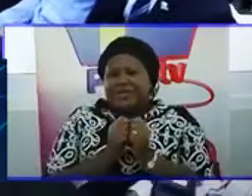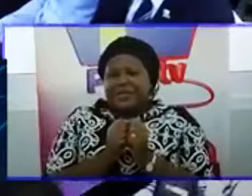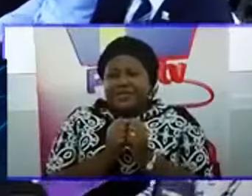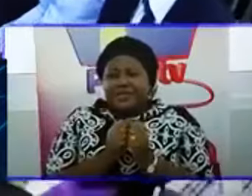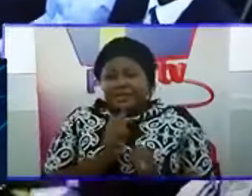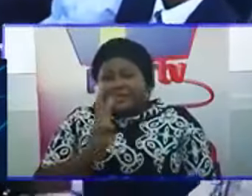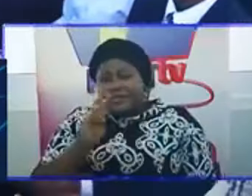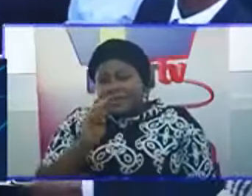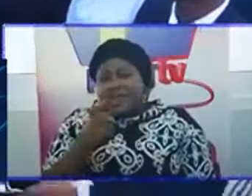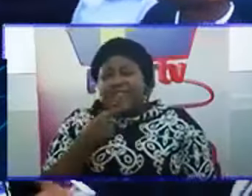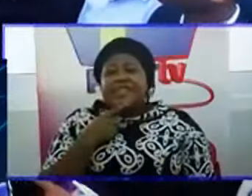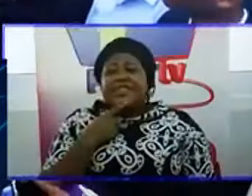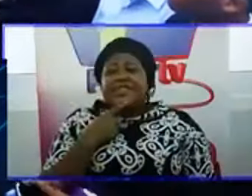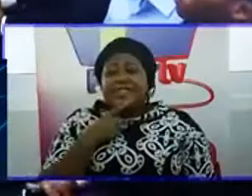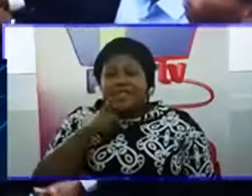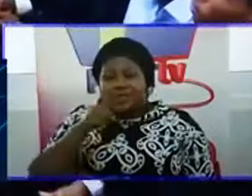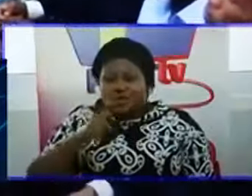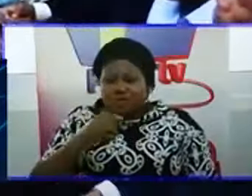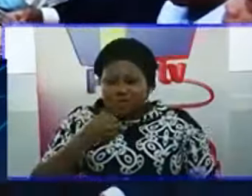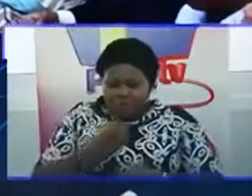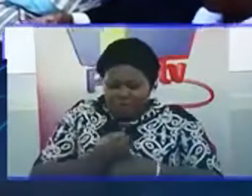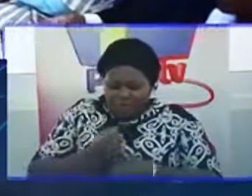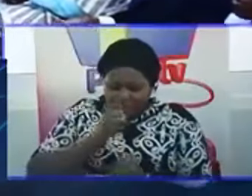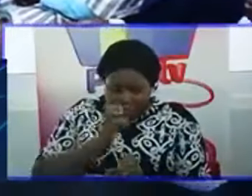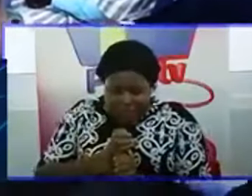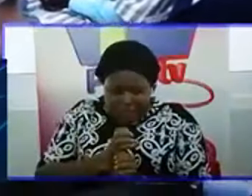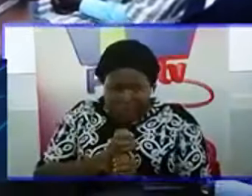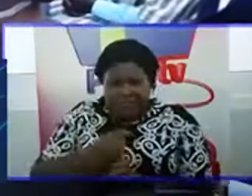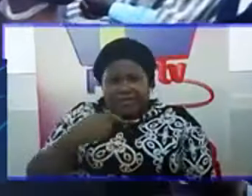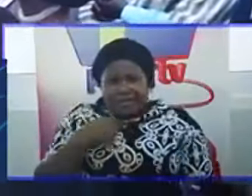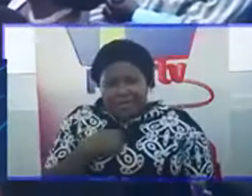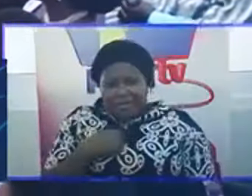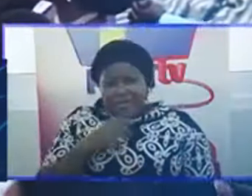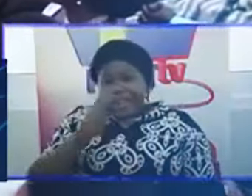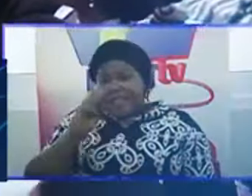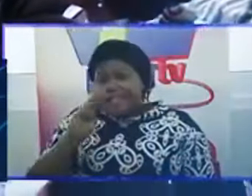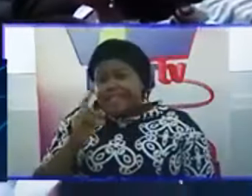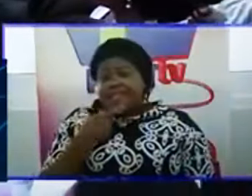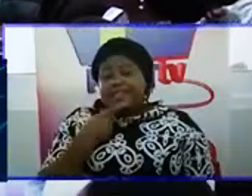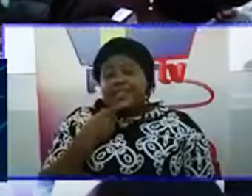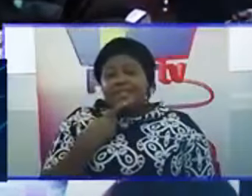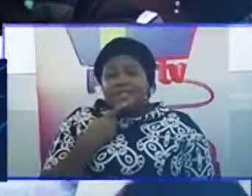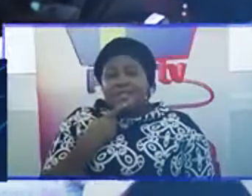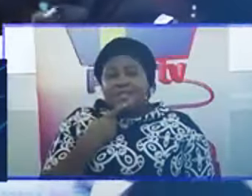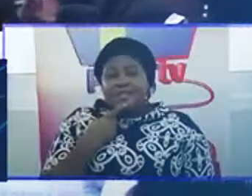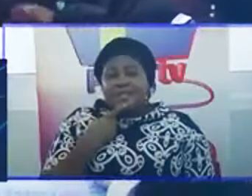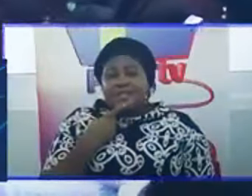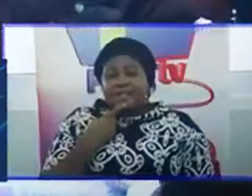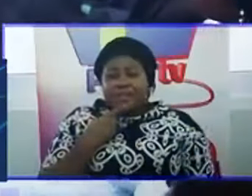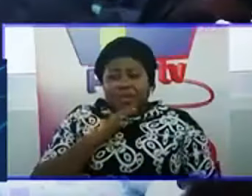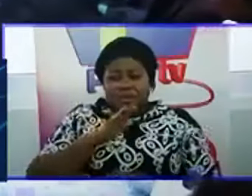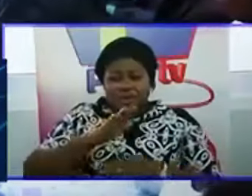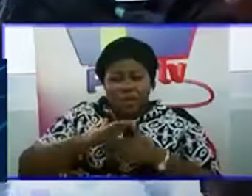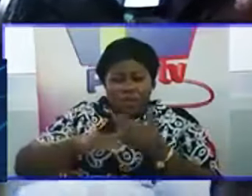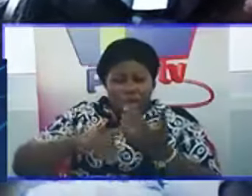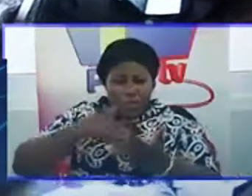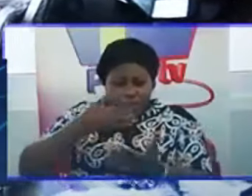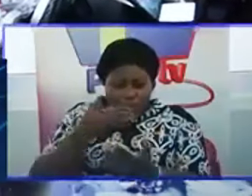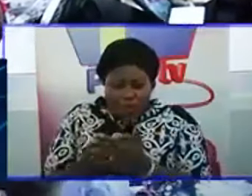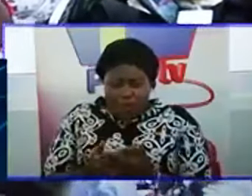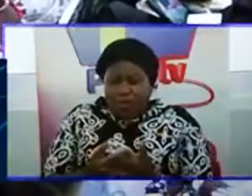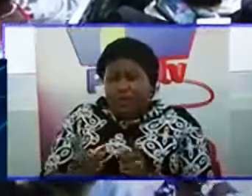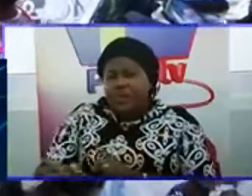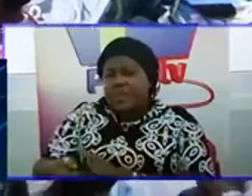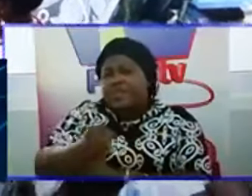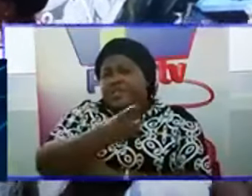that you wove me. And then 16 says that all the days ordained for me